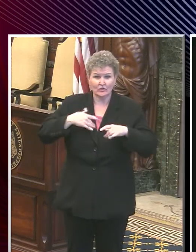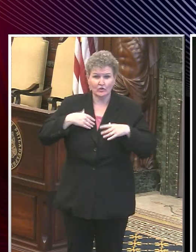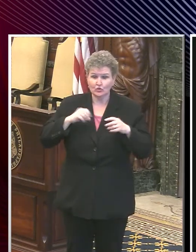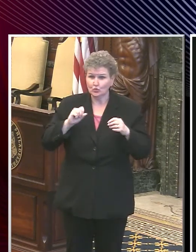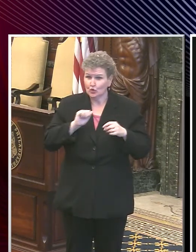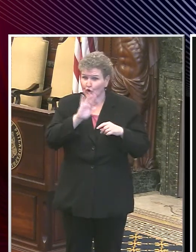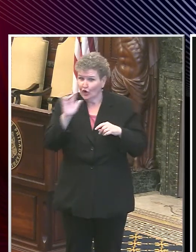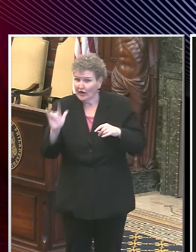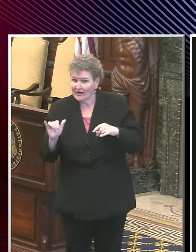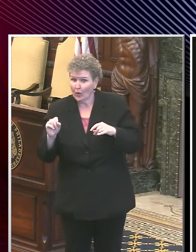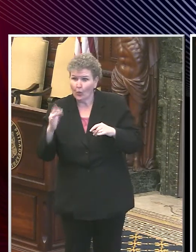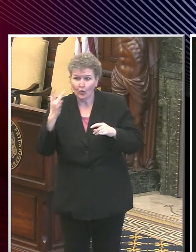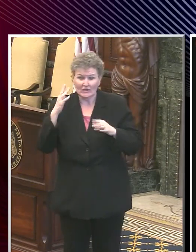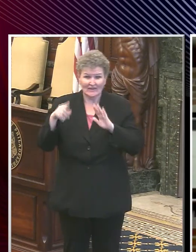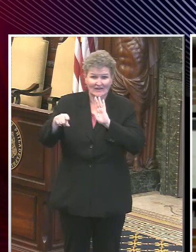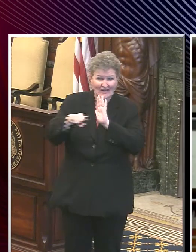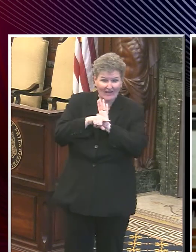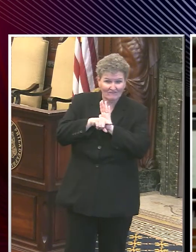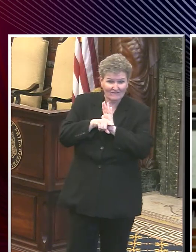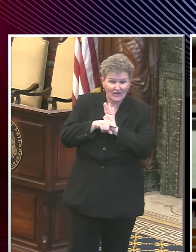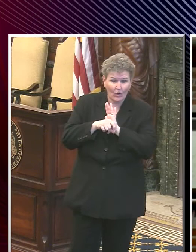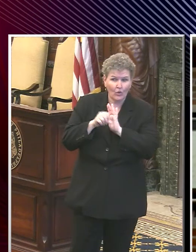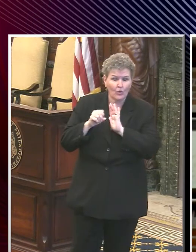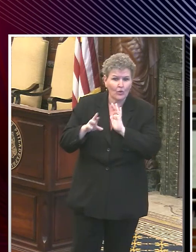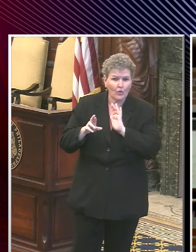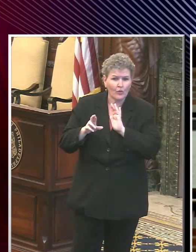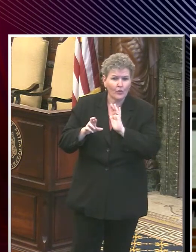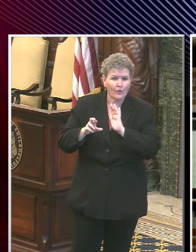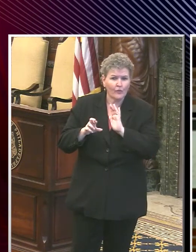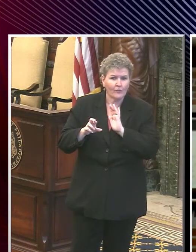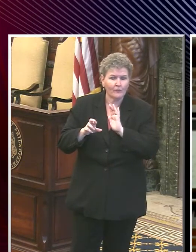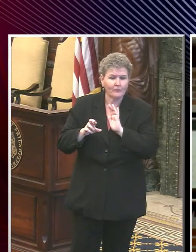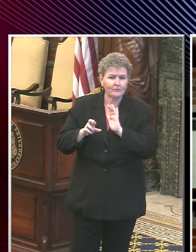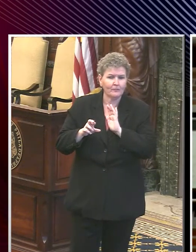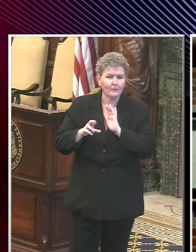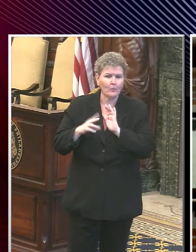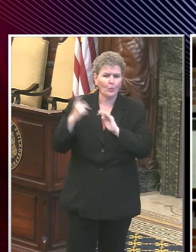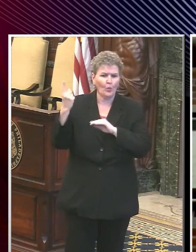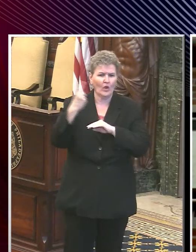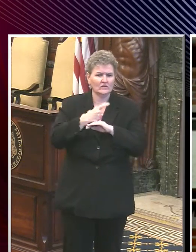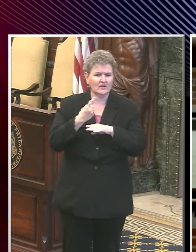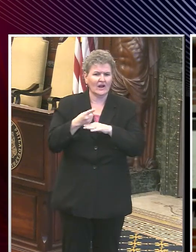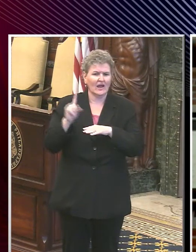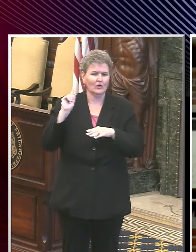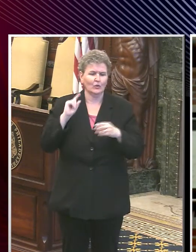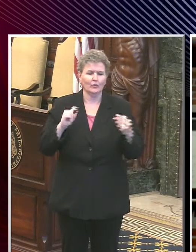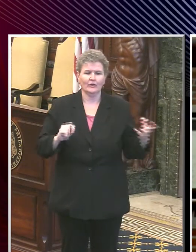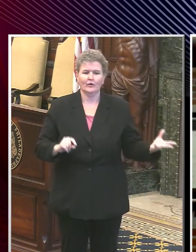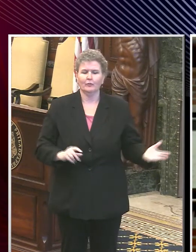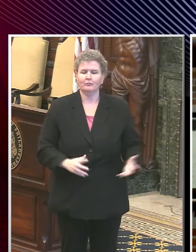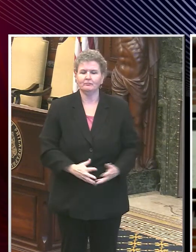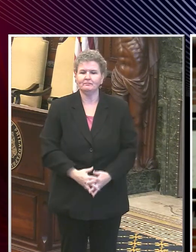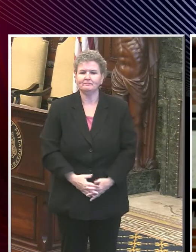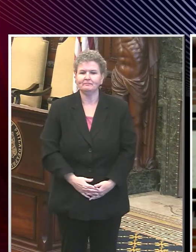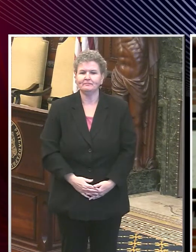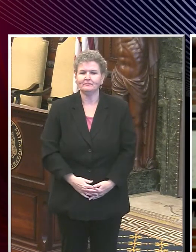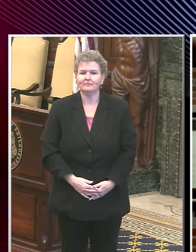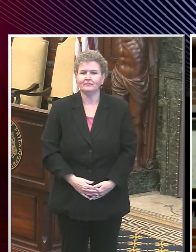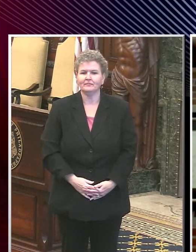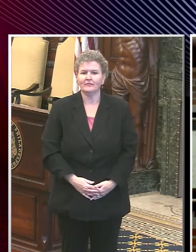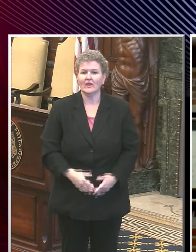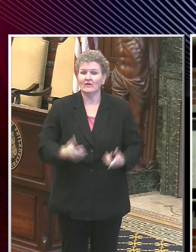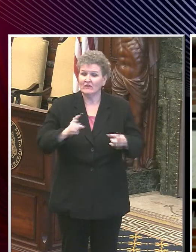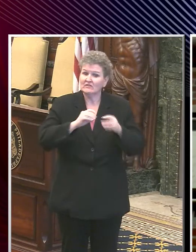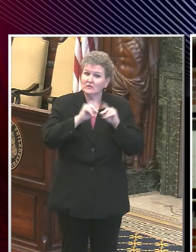why you're continuing to quarantine? It was probably one day last week, and I was told to go get a test by my doctor.